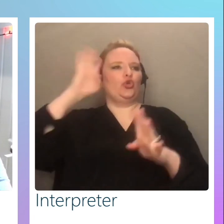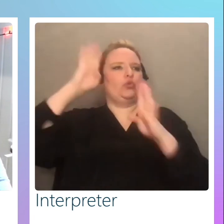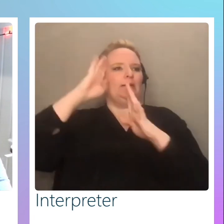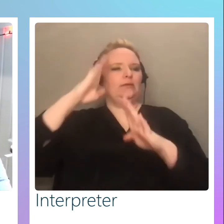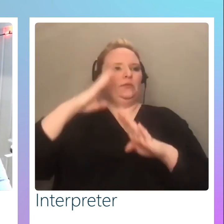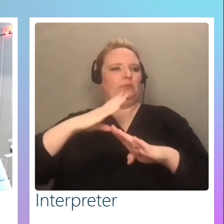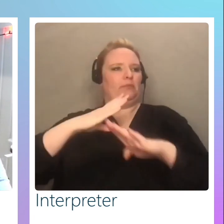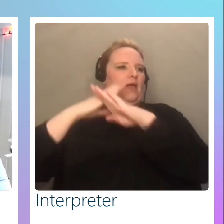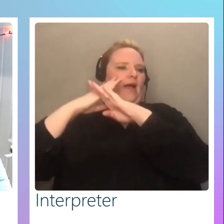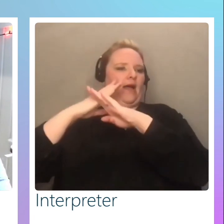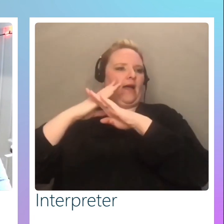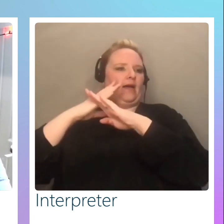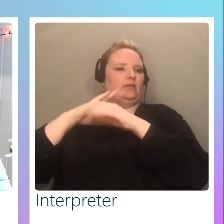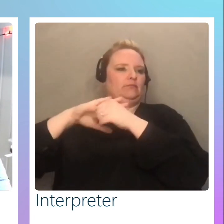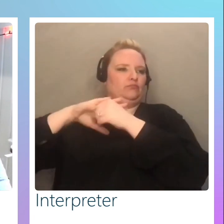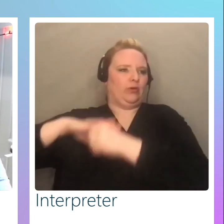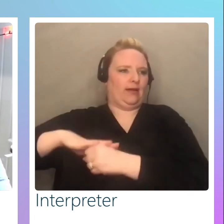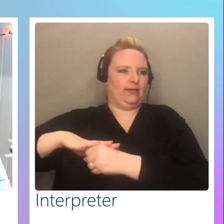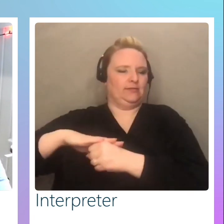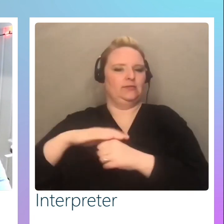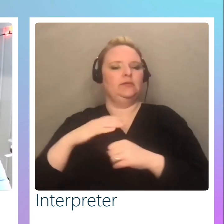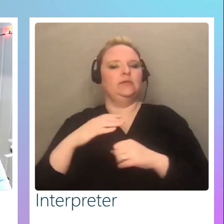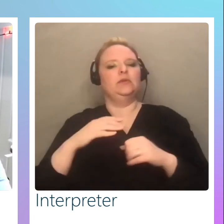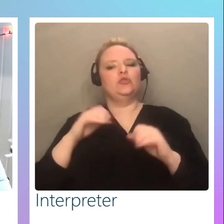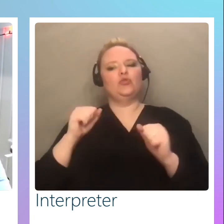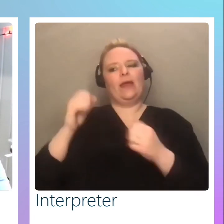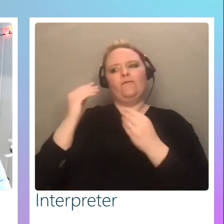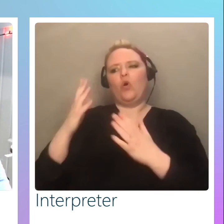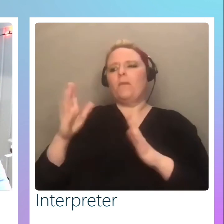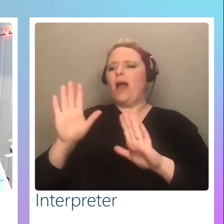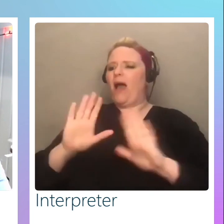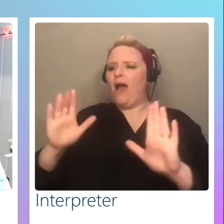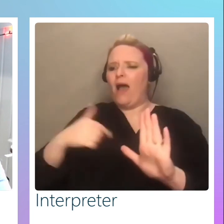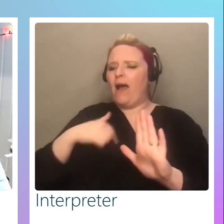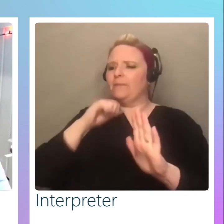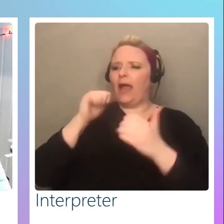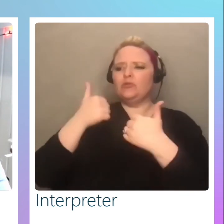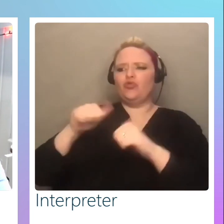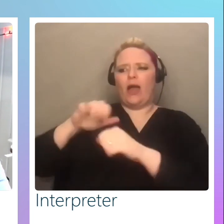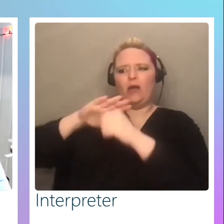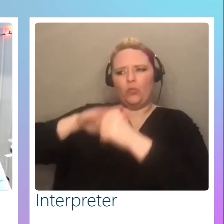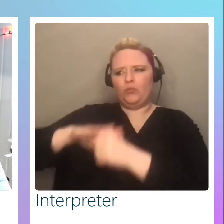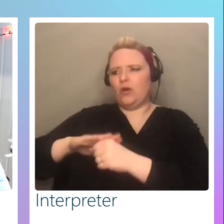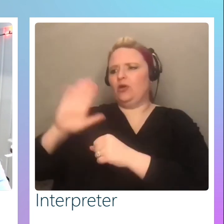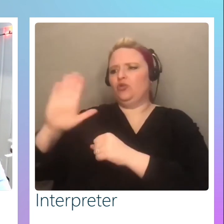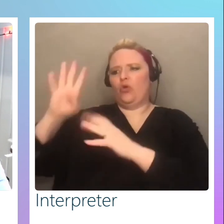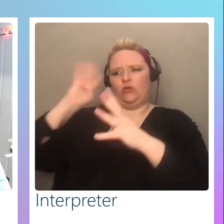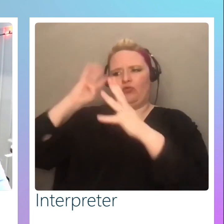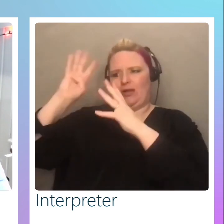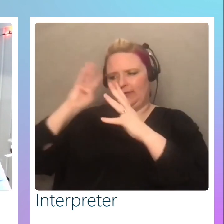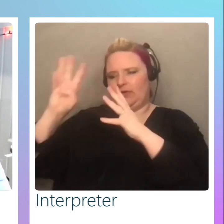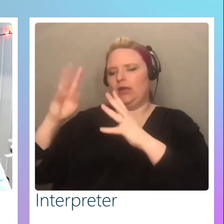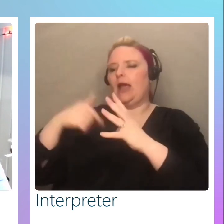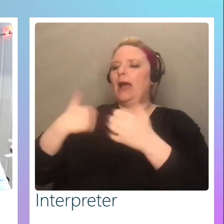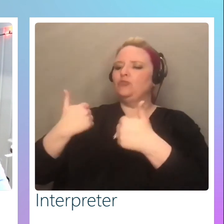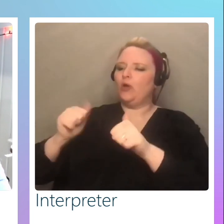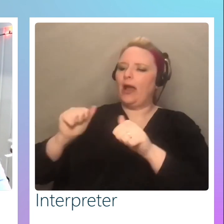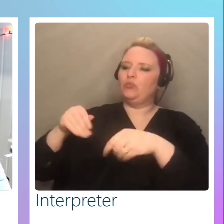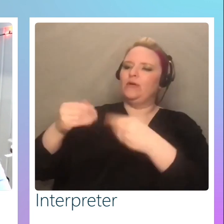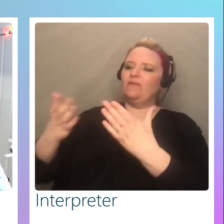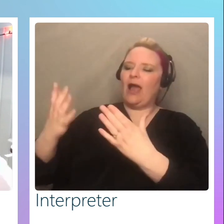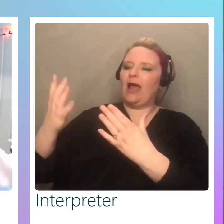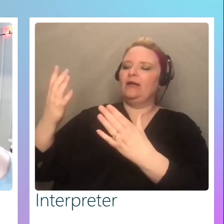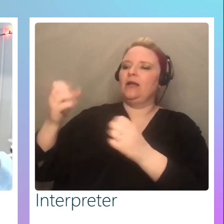hindered. So you can tell them that you're not trying to hinder their creativity. You're trying to give them